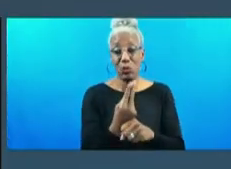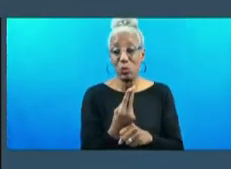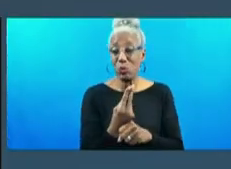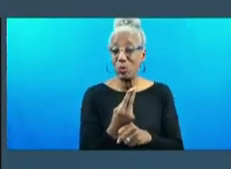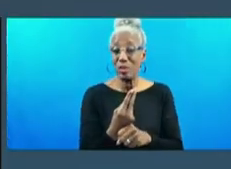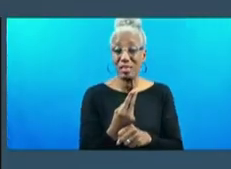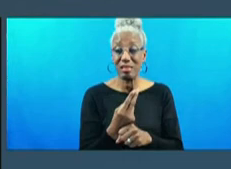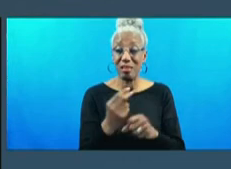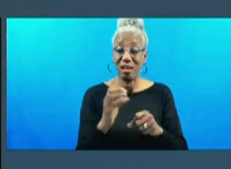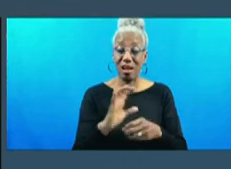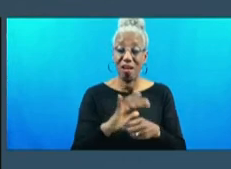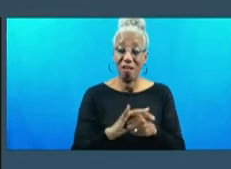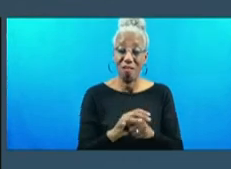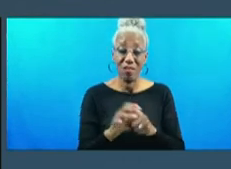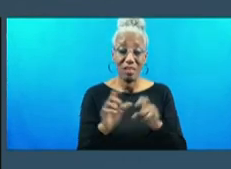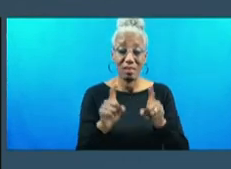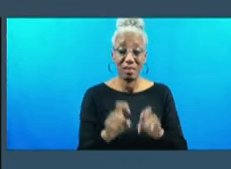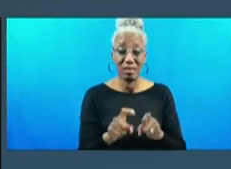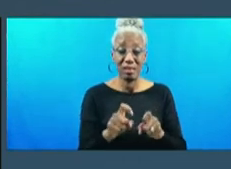Great.